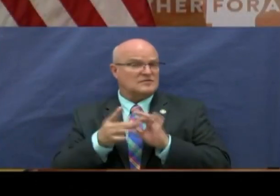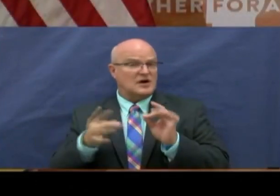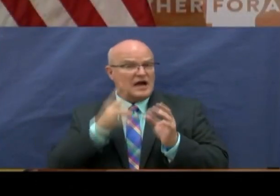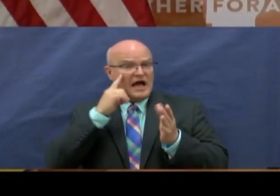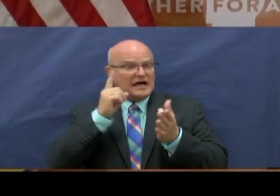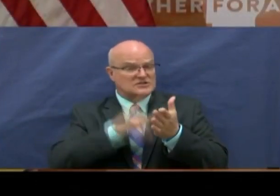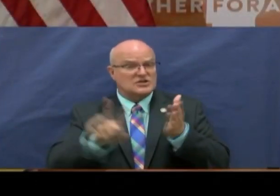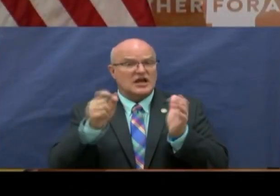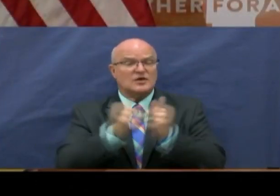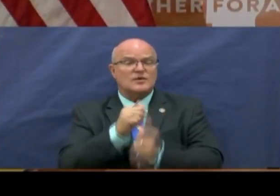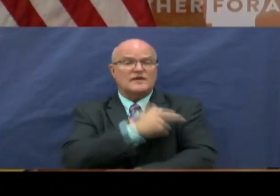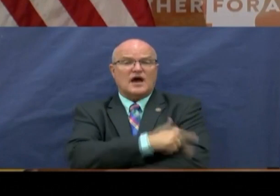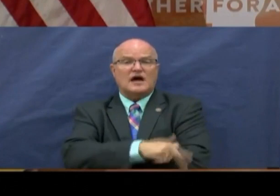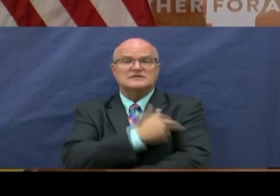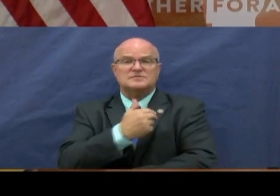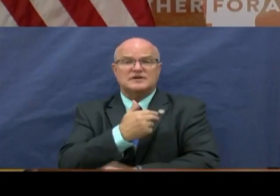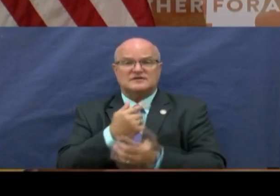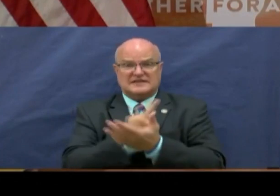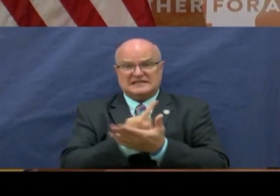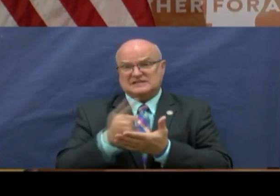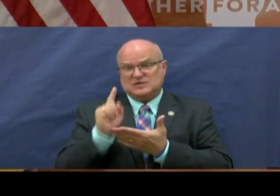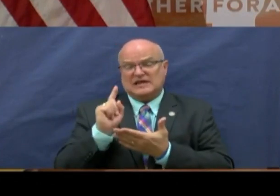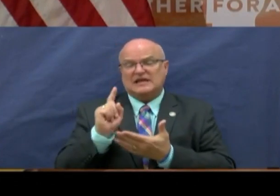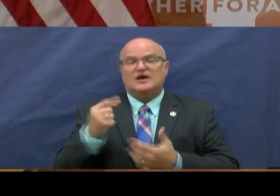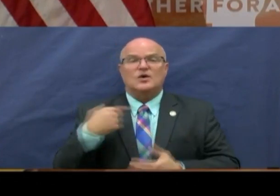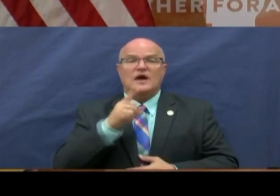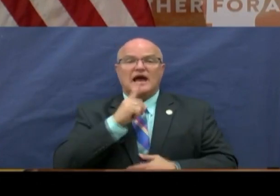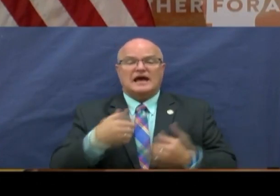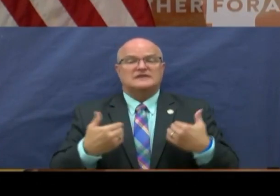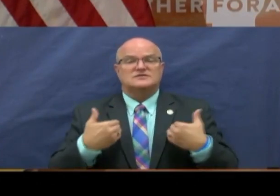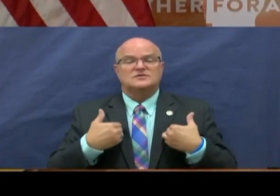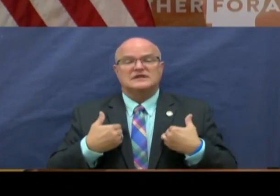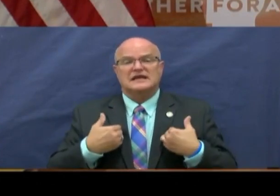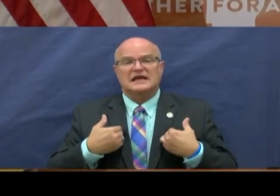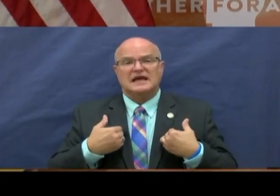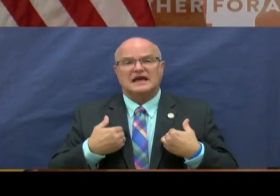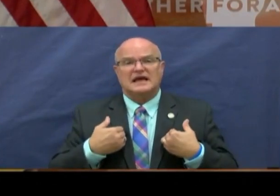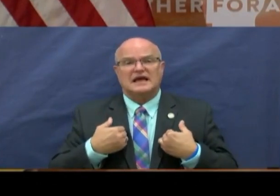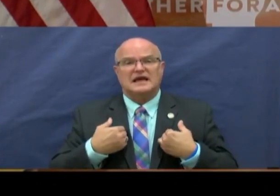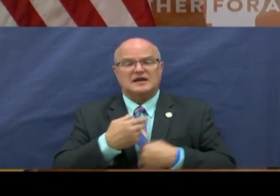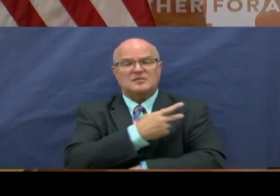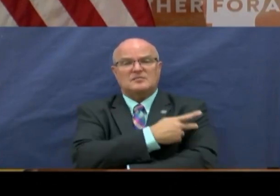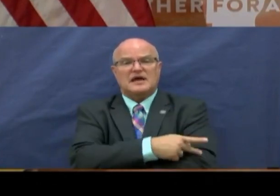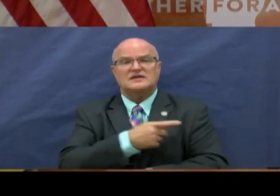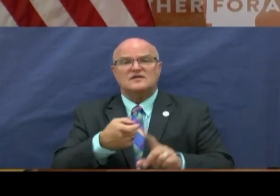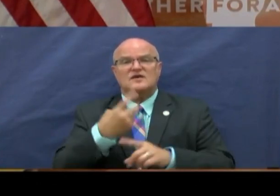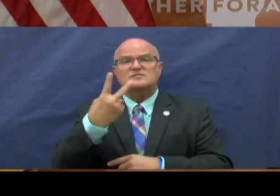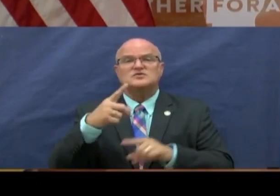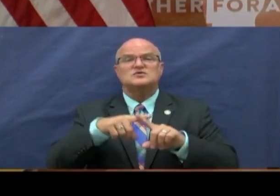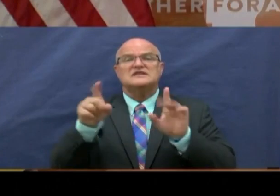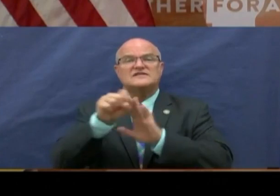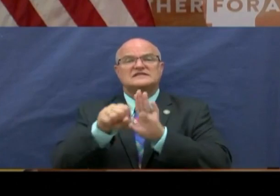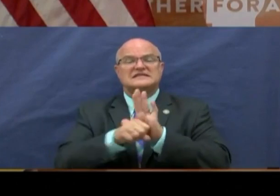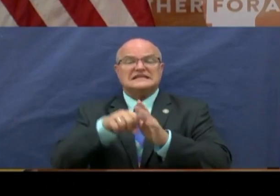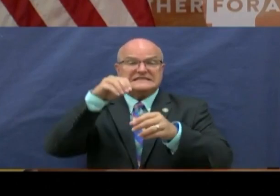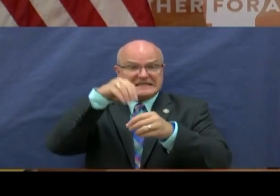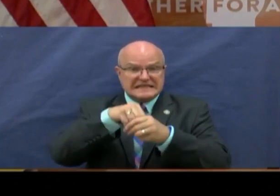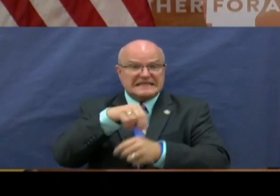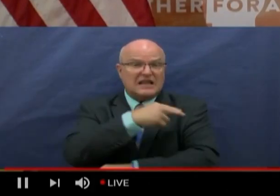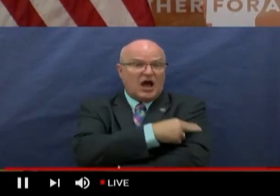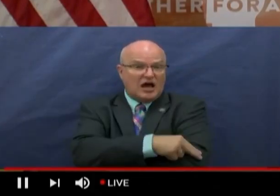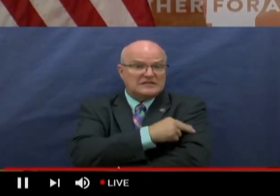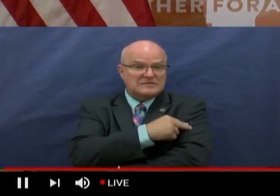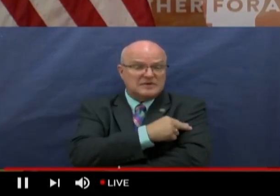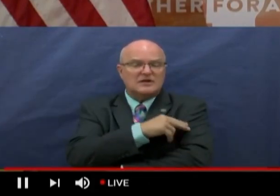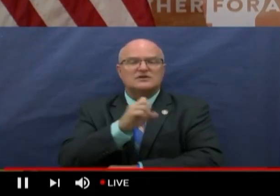in with a hospital this week, we actually had patients from 2 different states in the hospital.